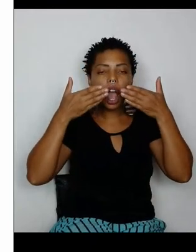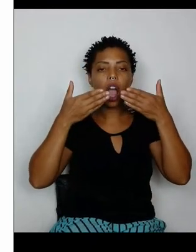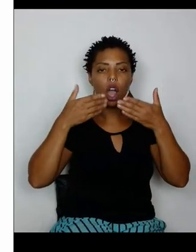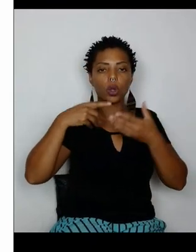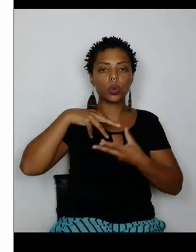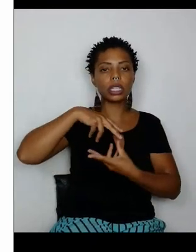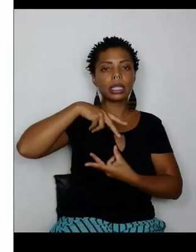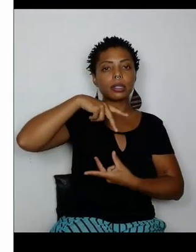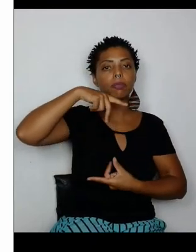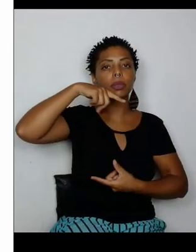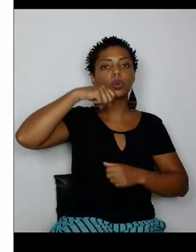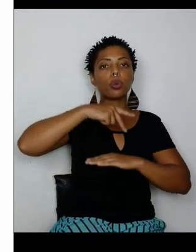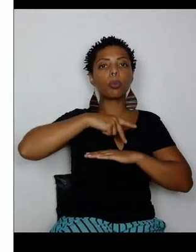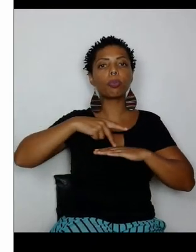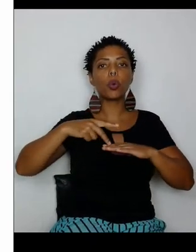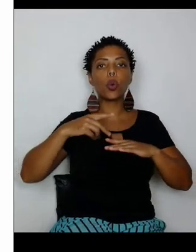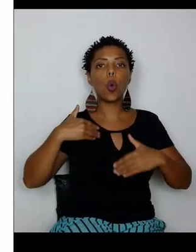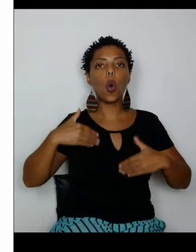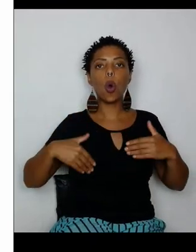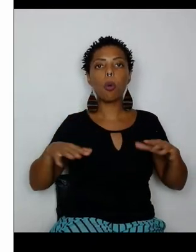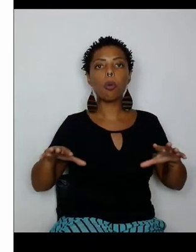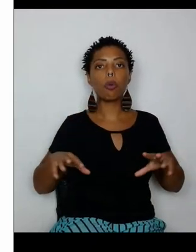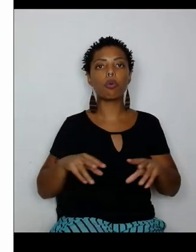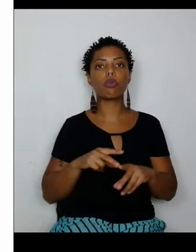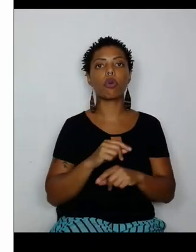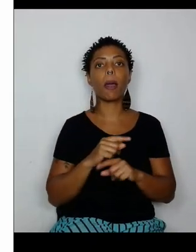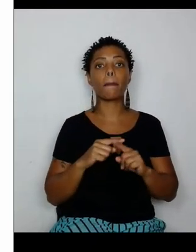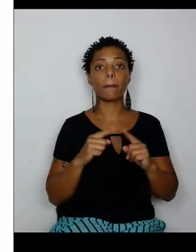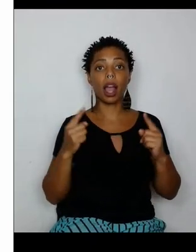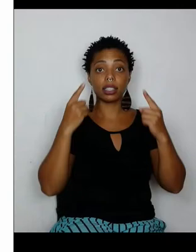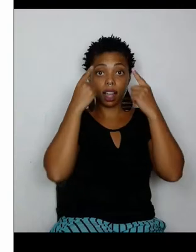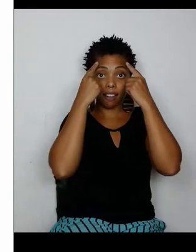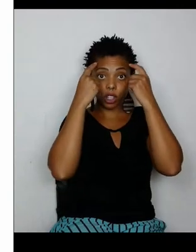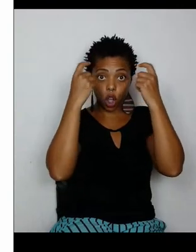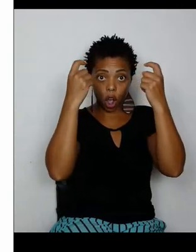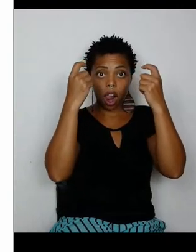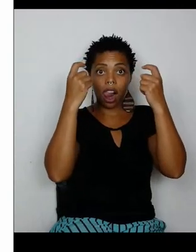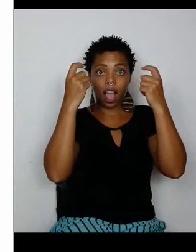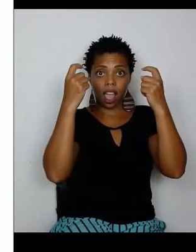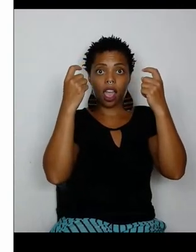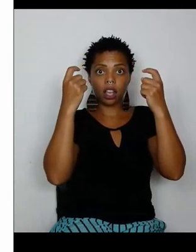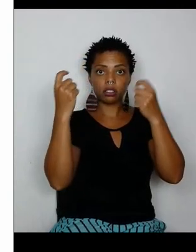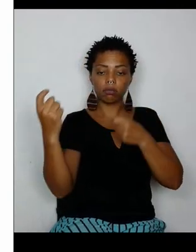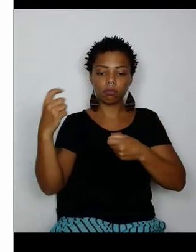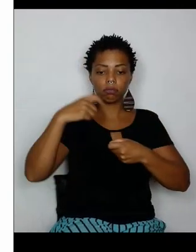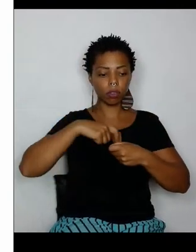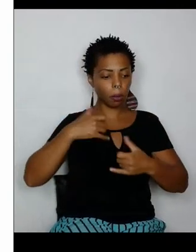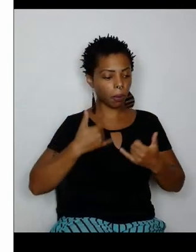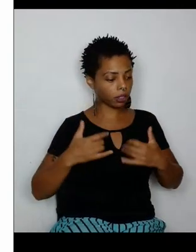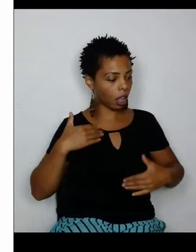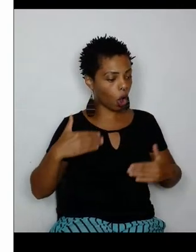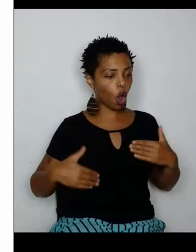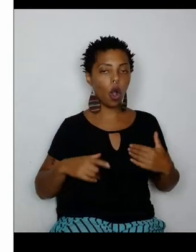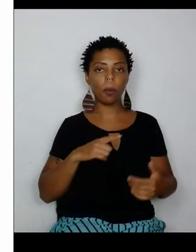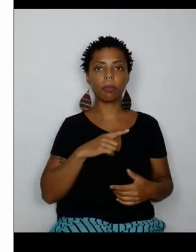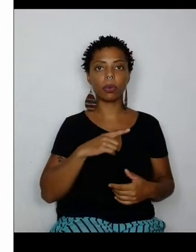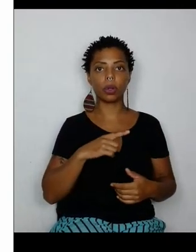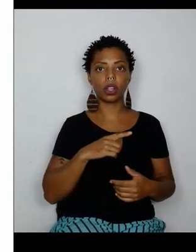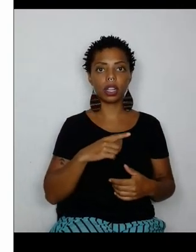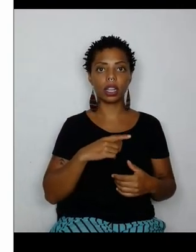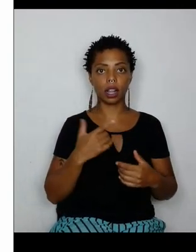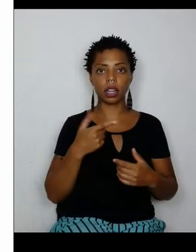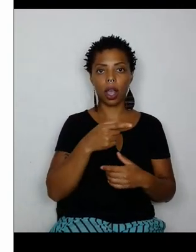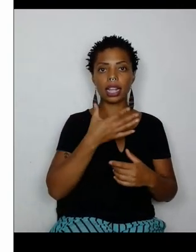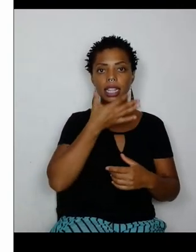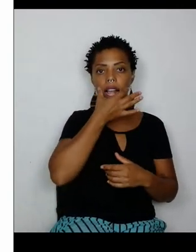returns its physicality the format of the holy phase again allows gogan to straddle the categories of matter likeness and